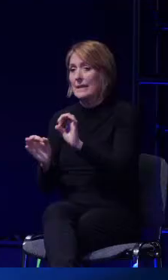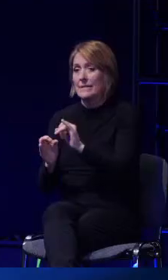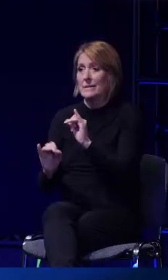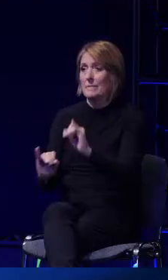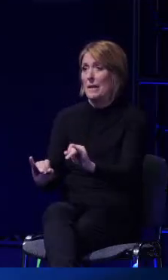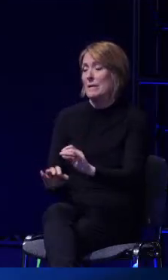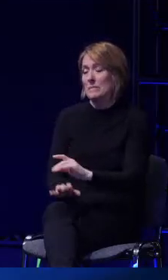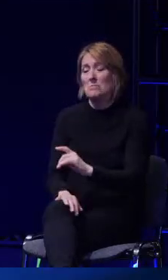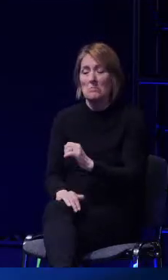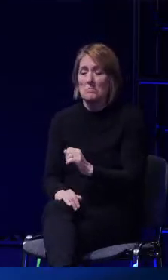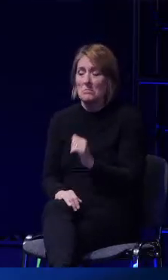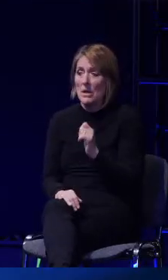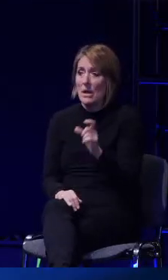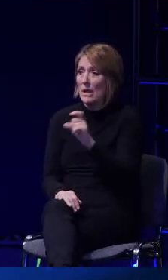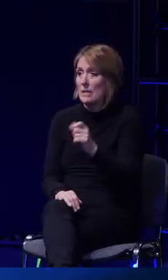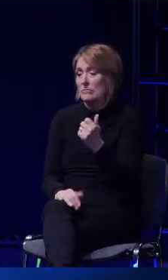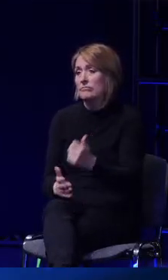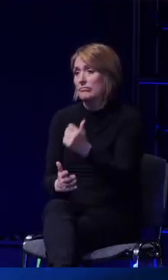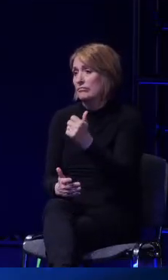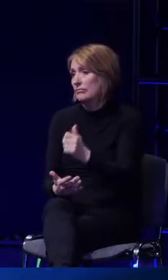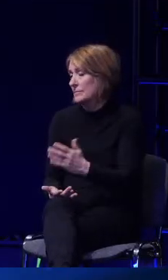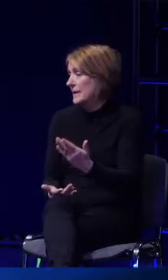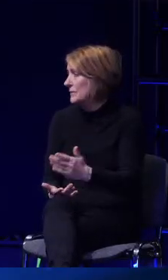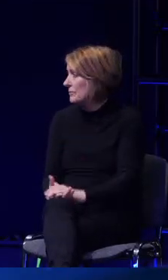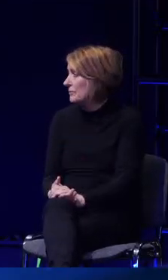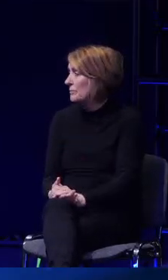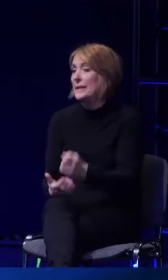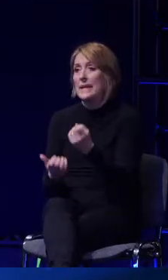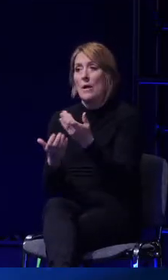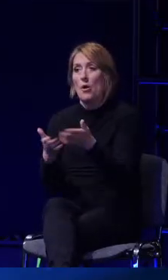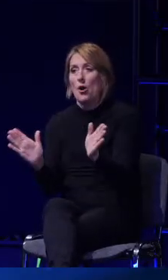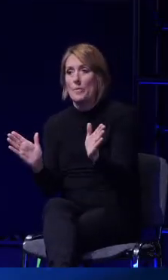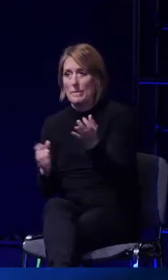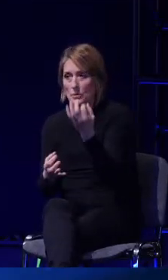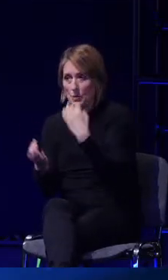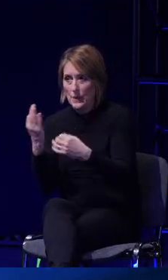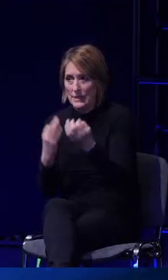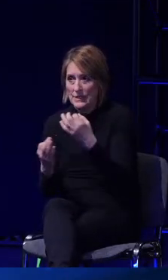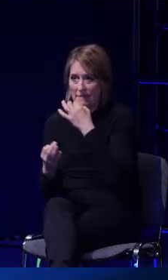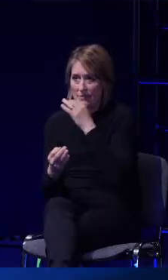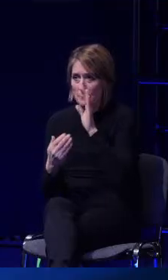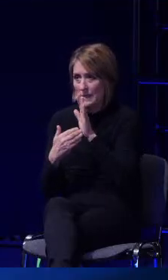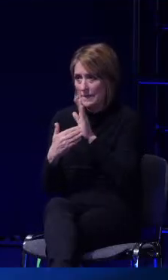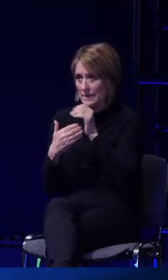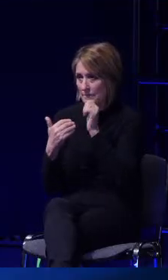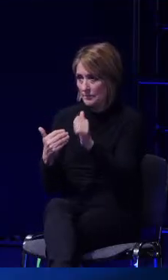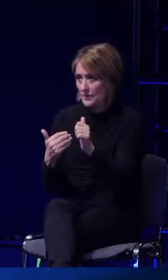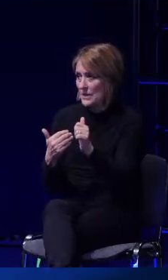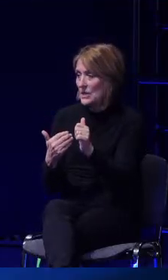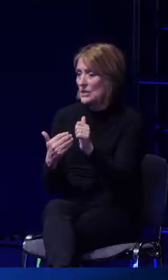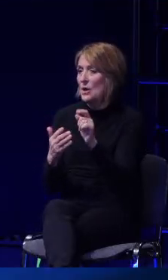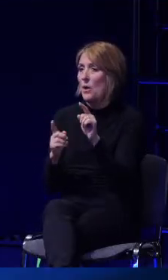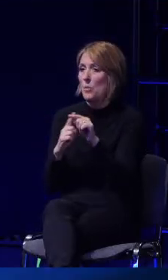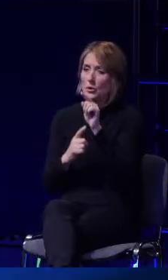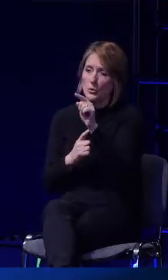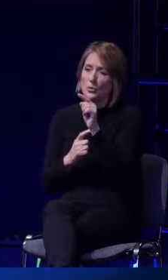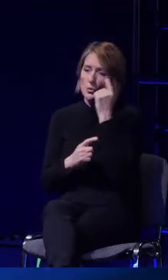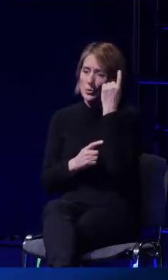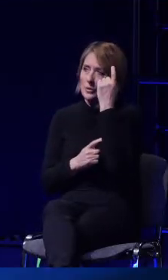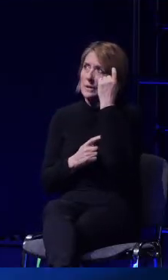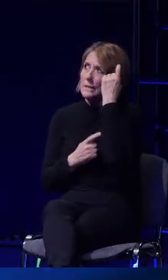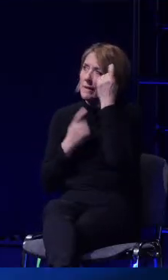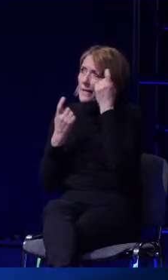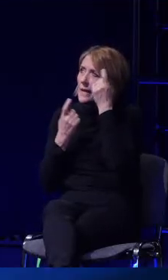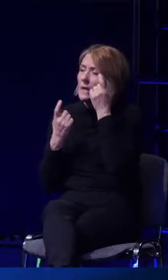color reproduction. So we're going to open it up to questions here in just a few minutes. So just get your brain start thinking if you